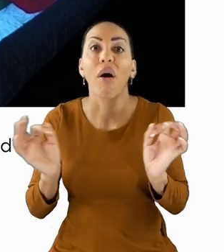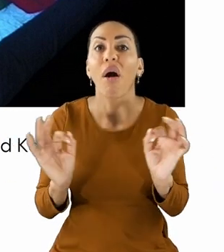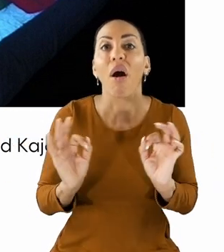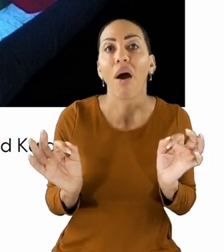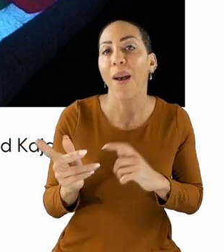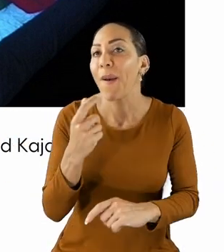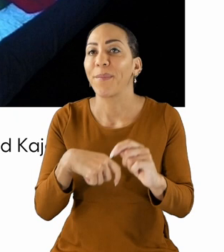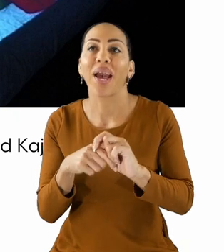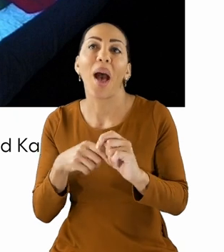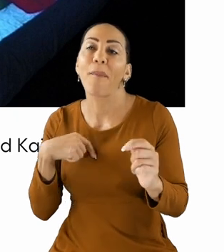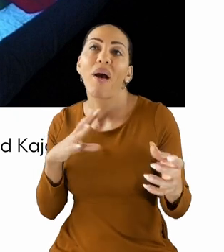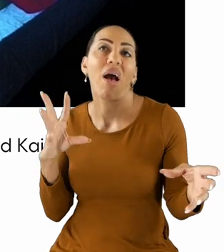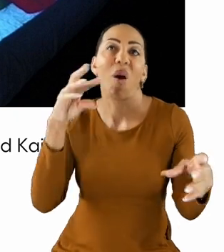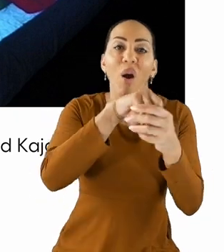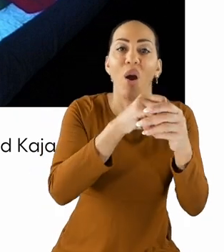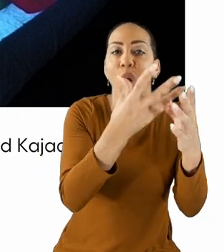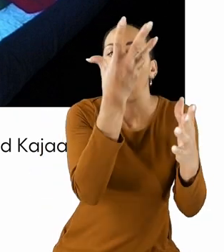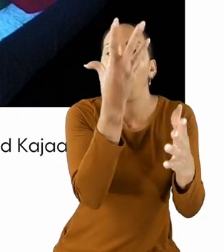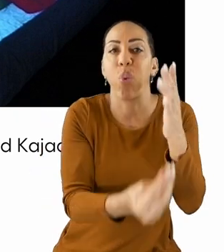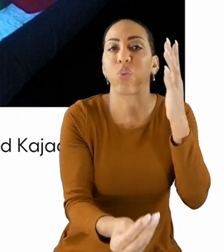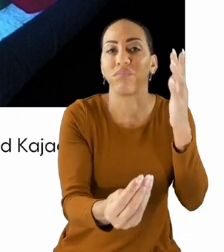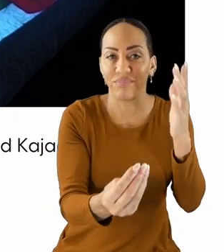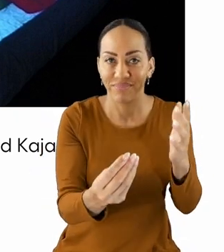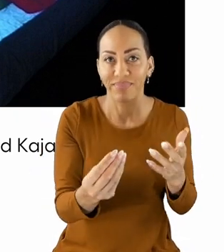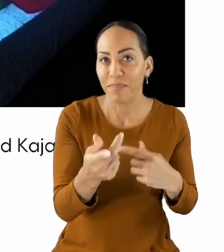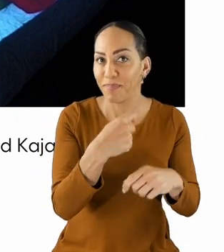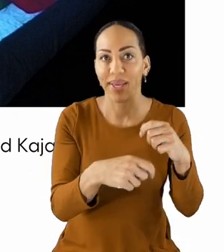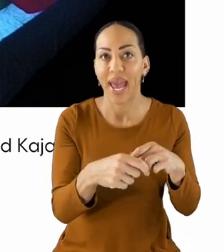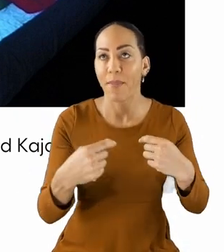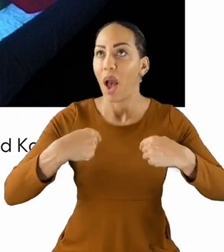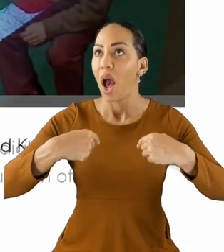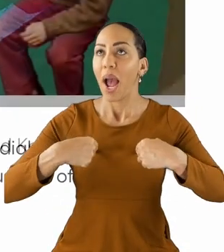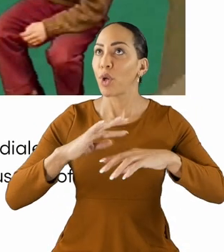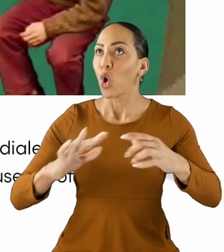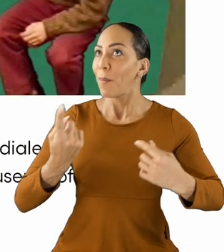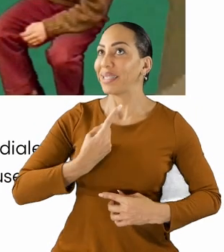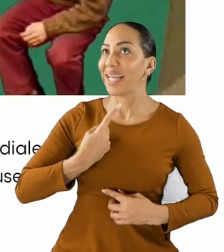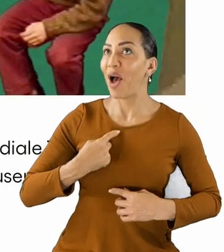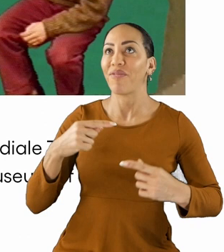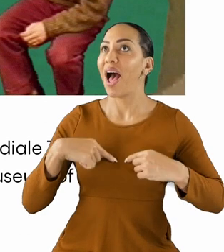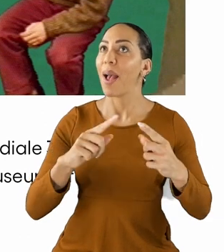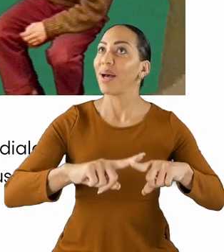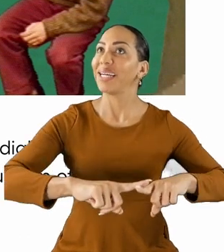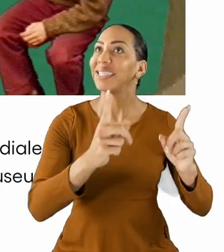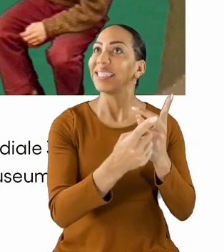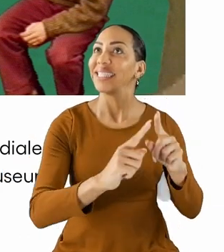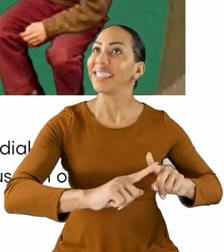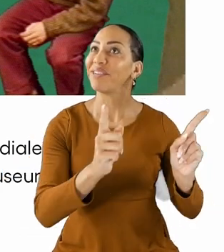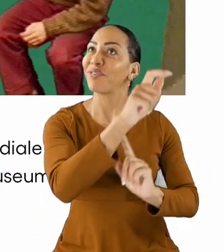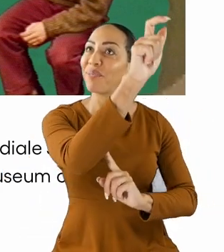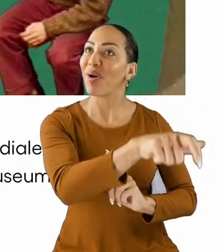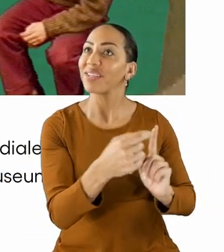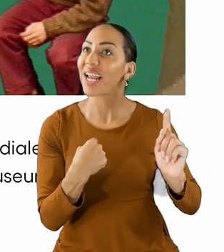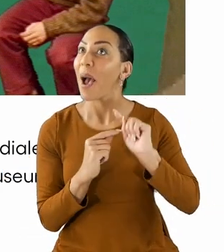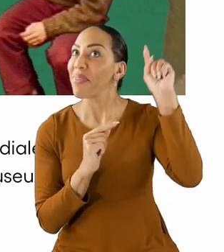inhibitions, to engage in the specular image through the observation of the self as other. So my follow-on work from this